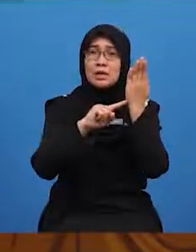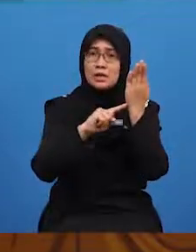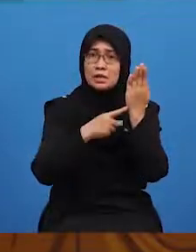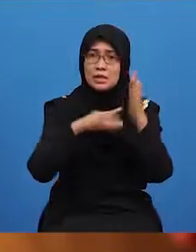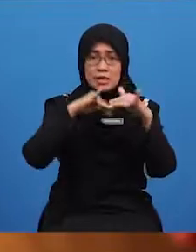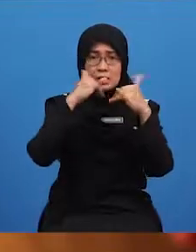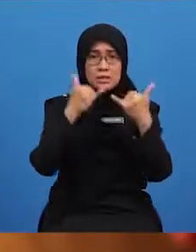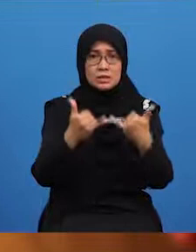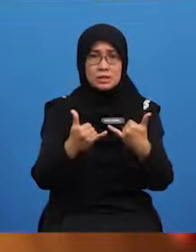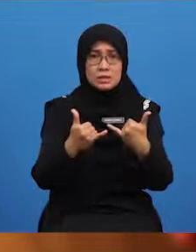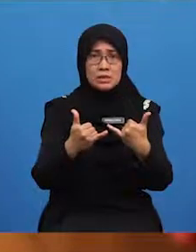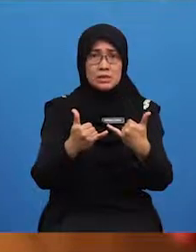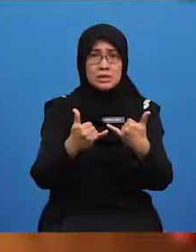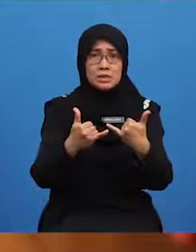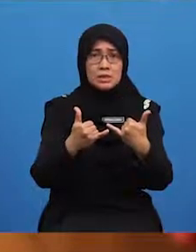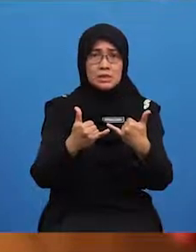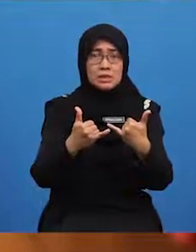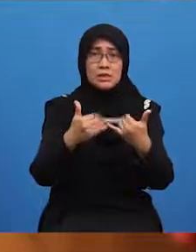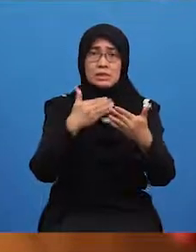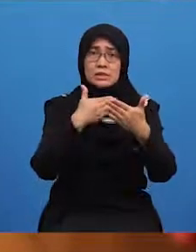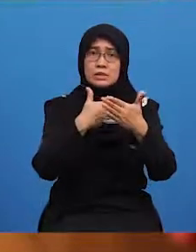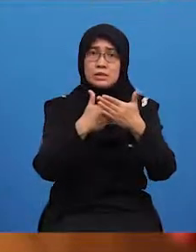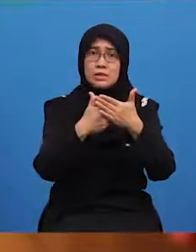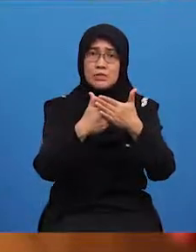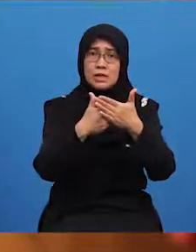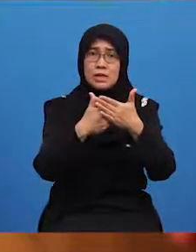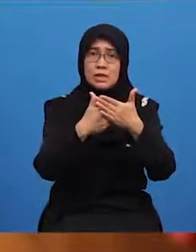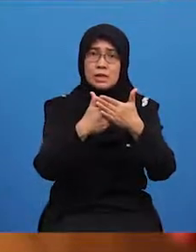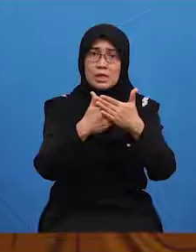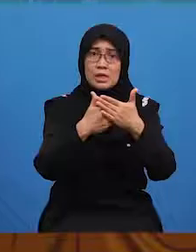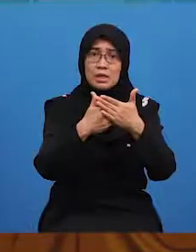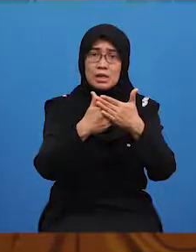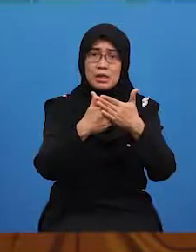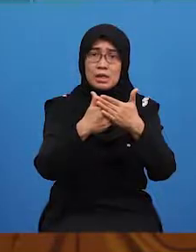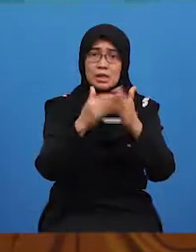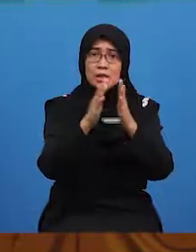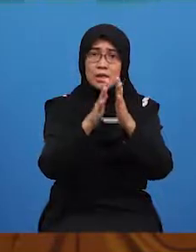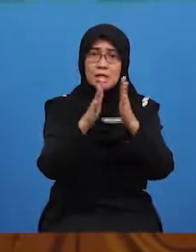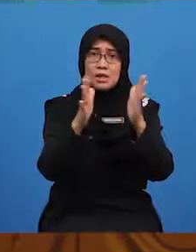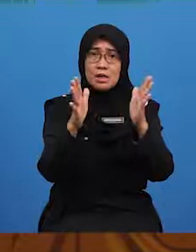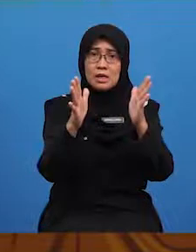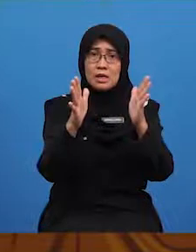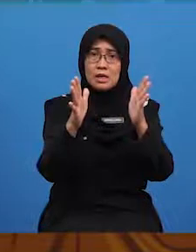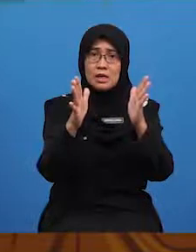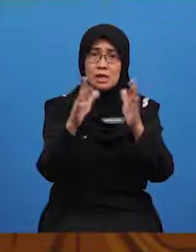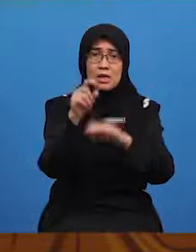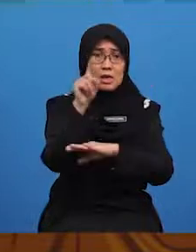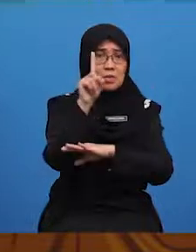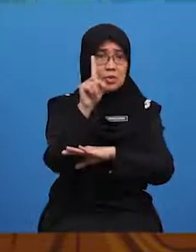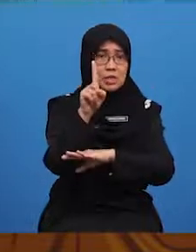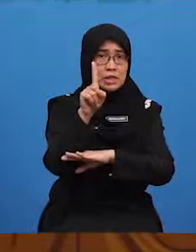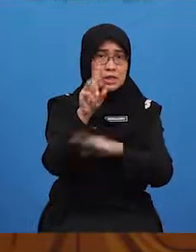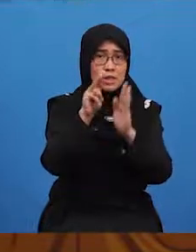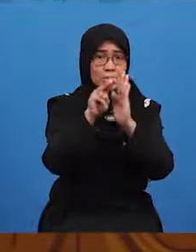Yeah? So, starting from here until the big ladder, there we can